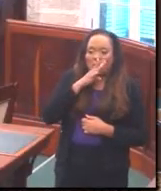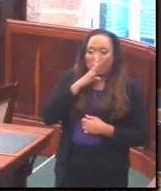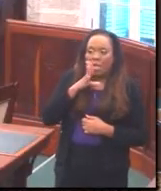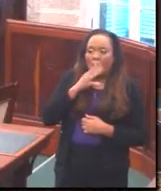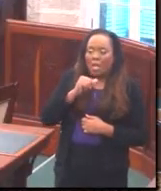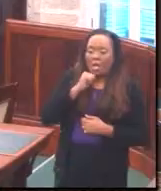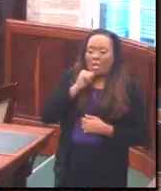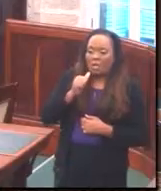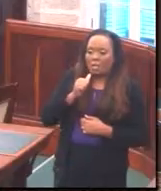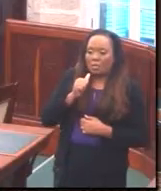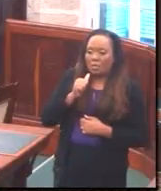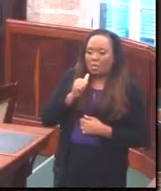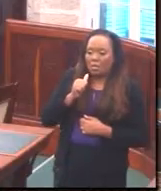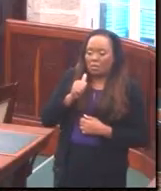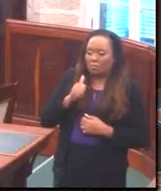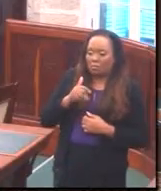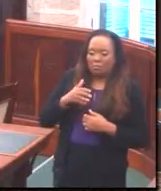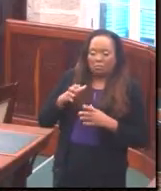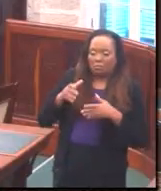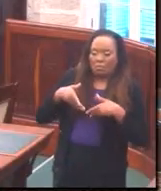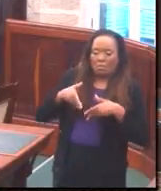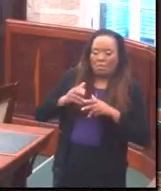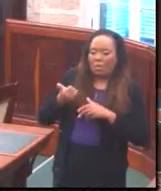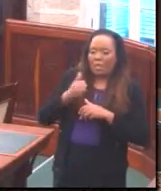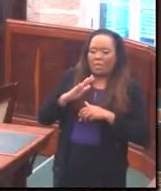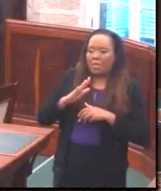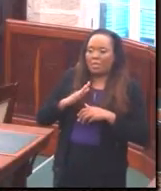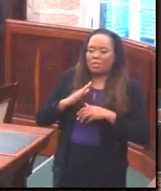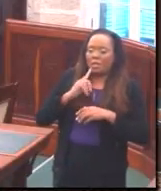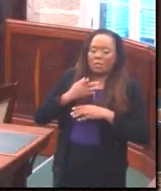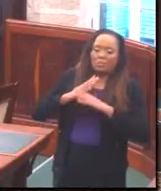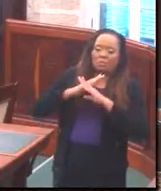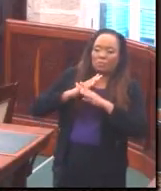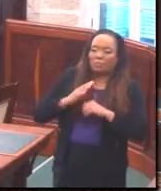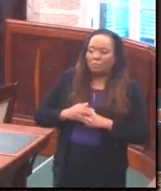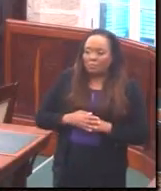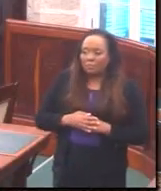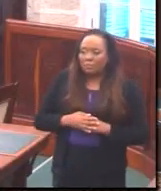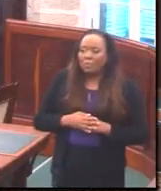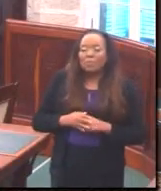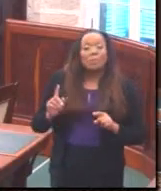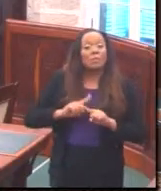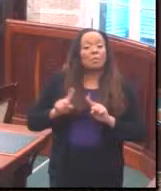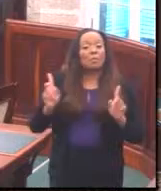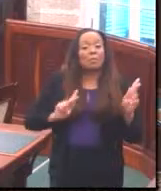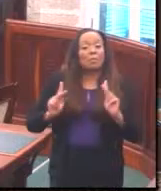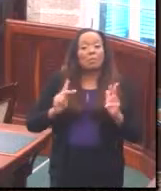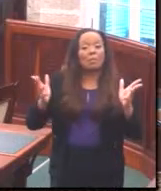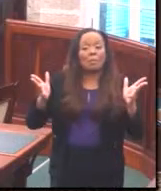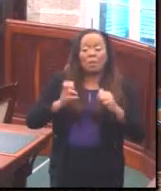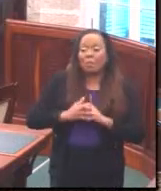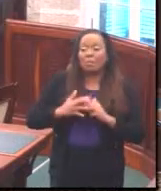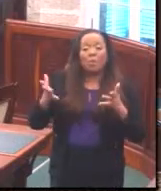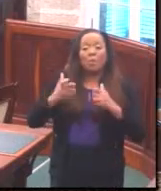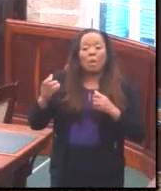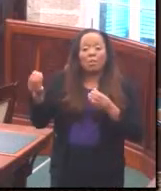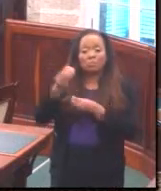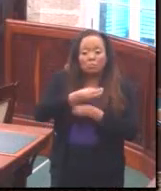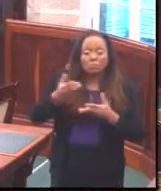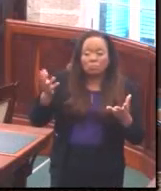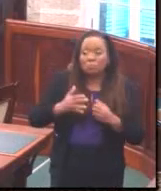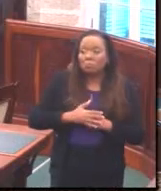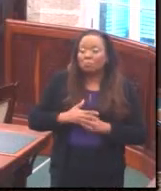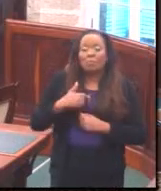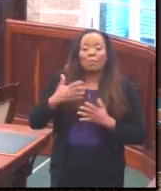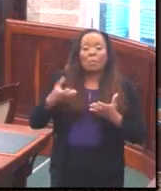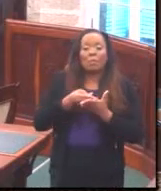This initiative is contemptuous to the people of Barbados. That is where the contempt lies. And it must be exposed for what it is. And I'm saying